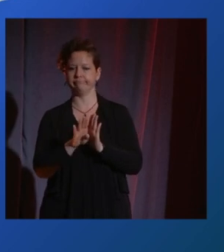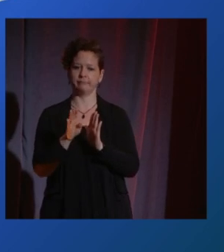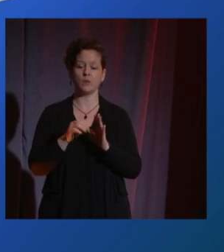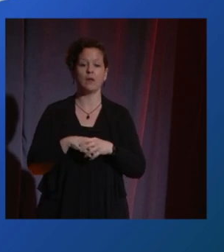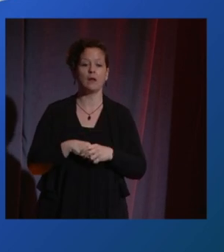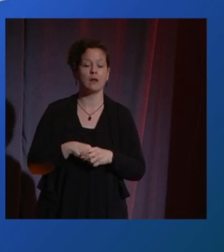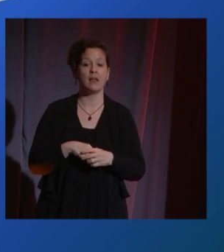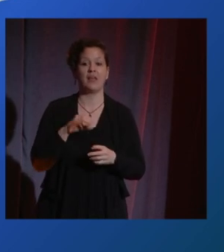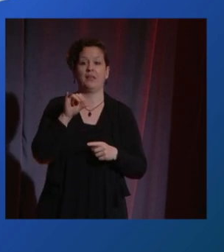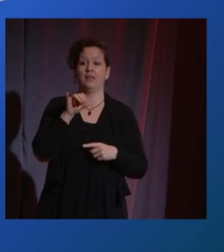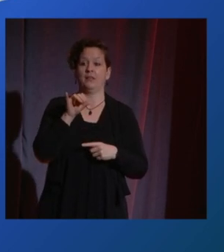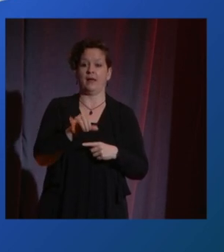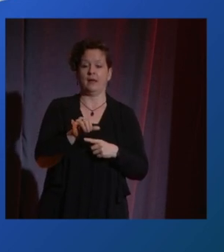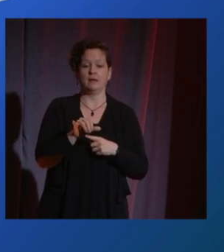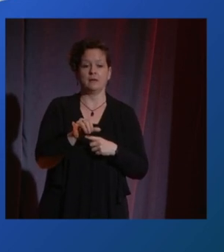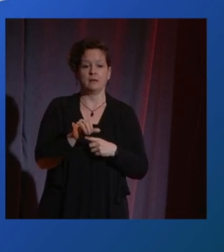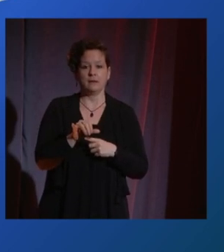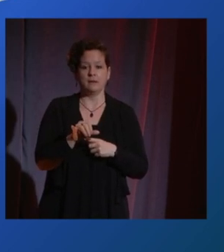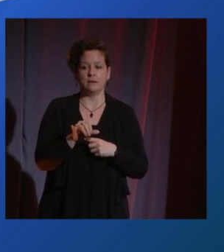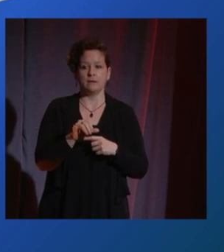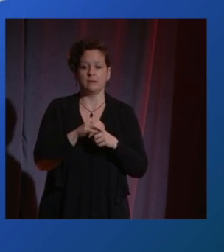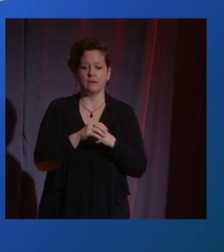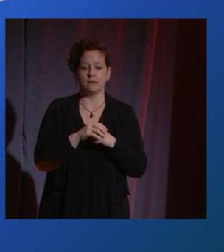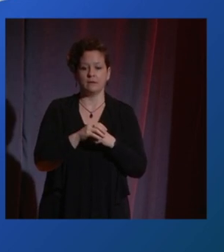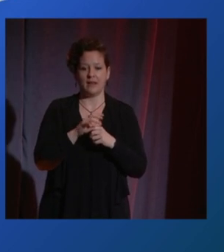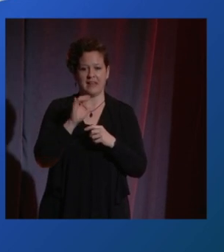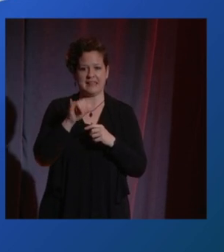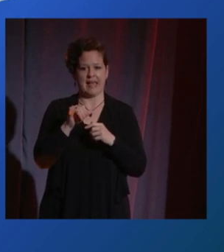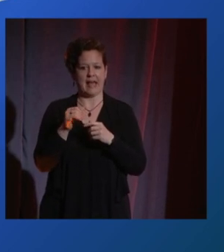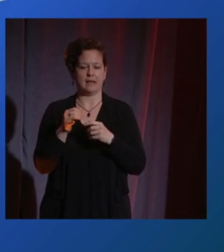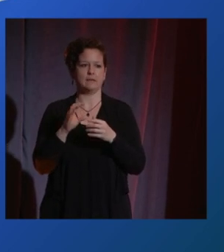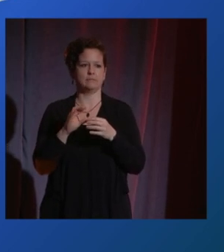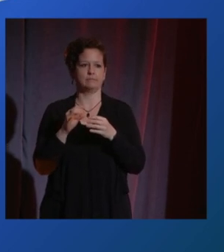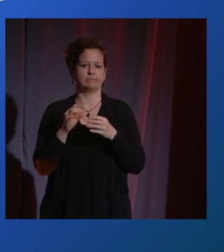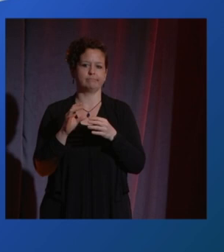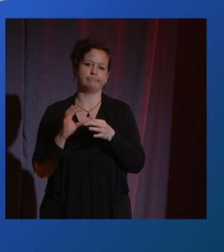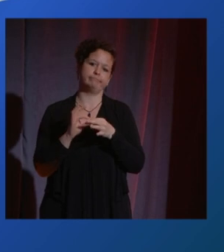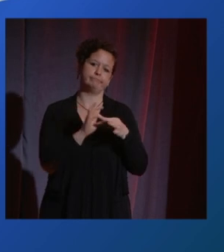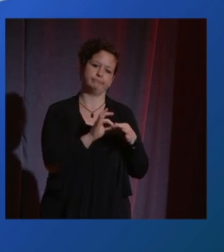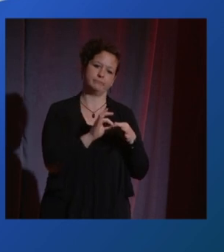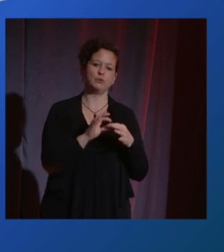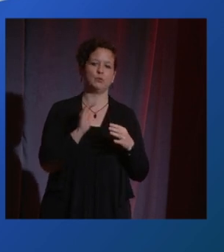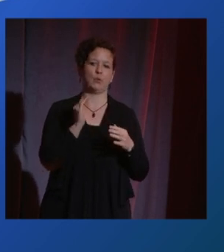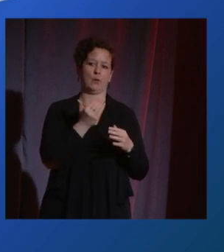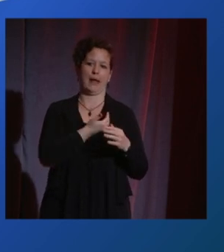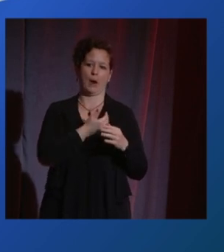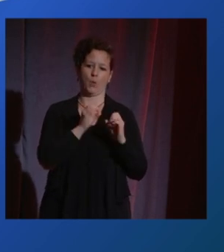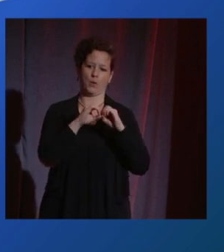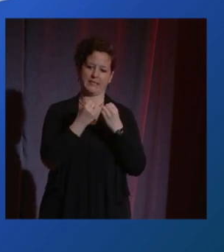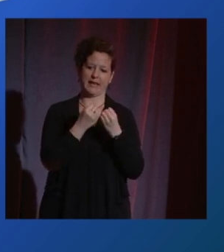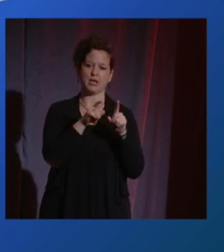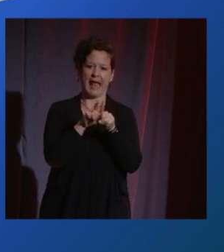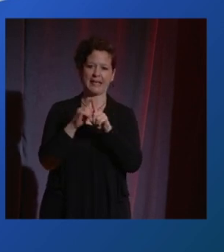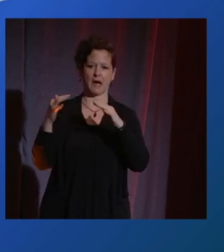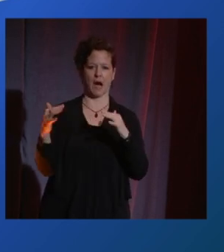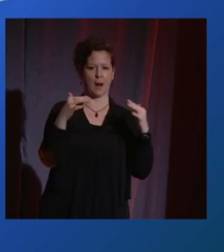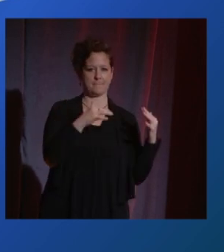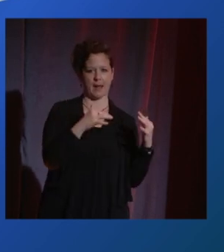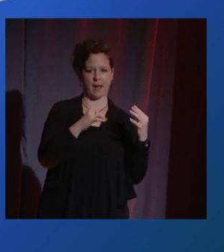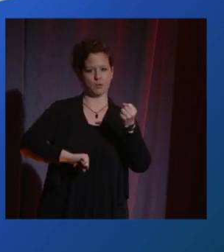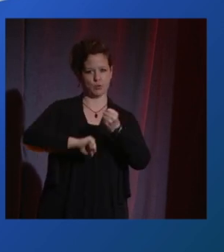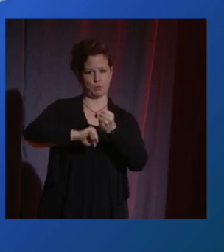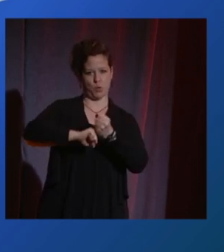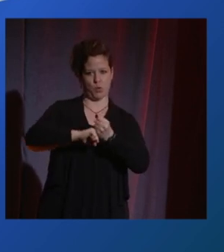the version of NGA that I alluded to before as a combat Support Agency so